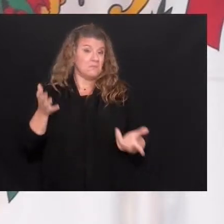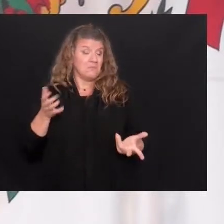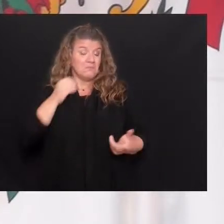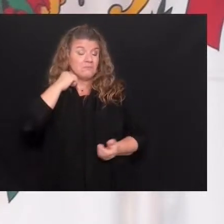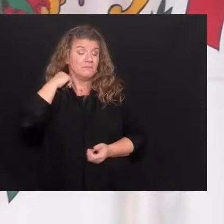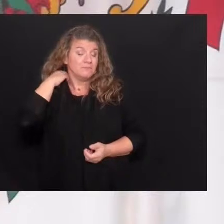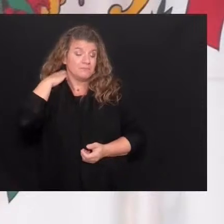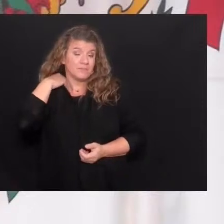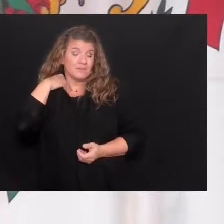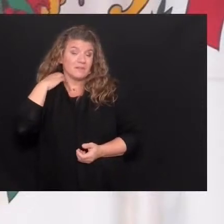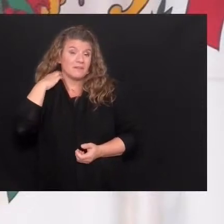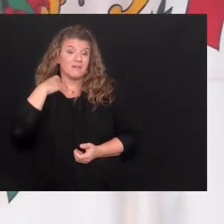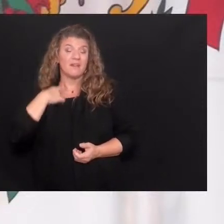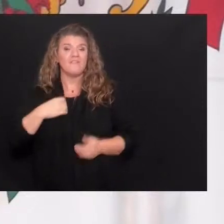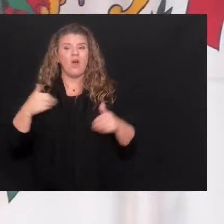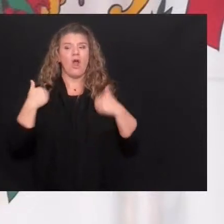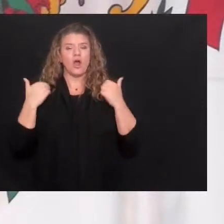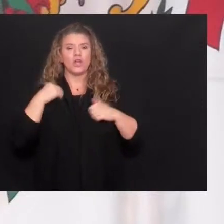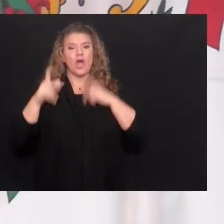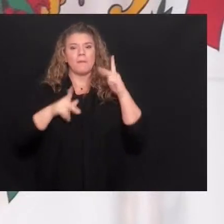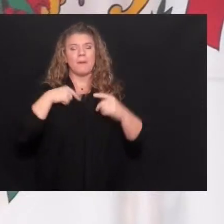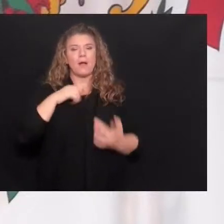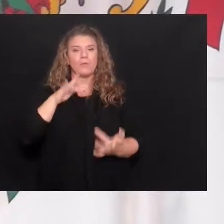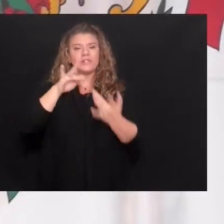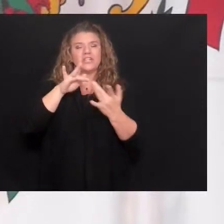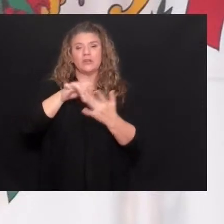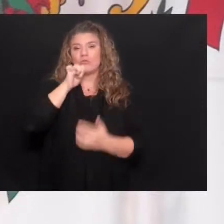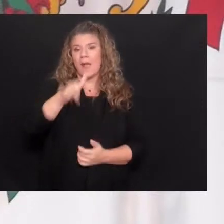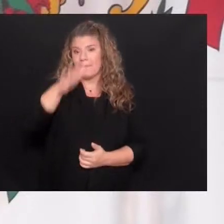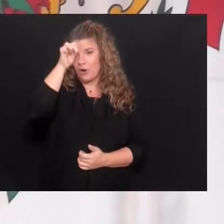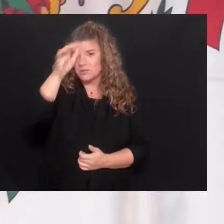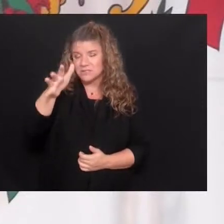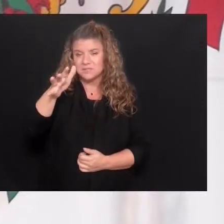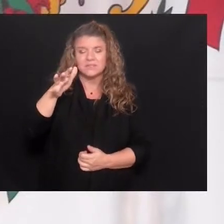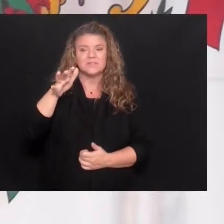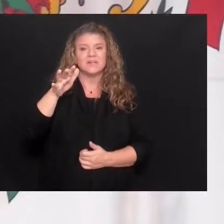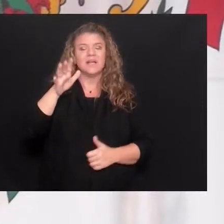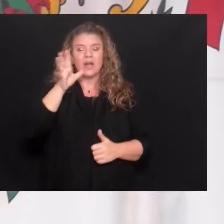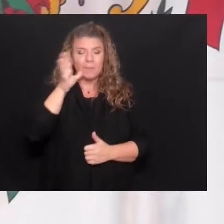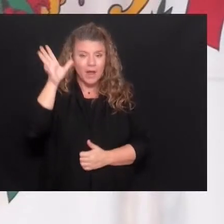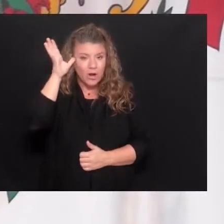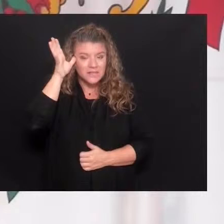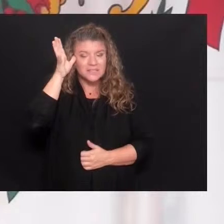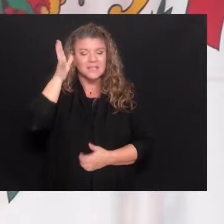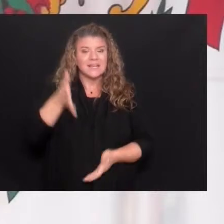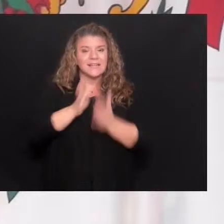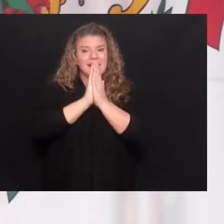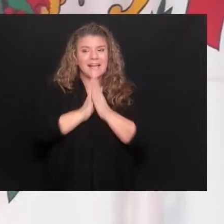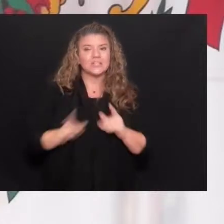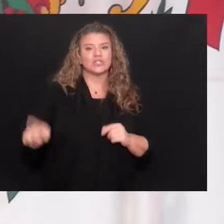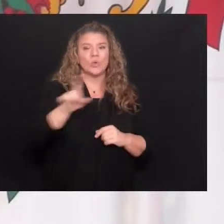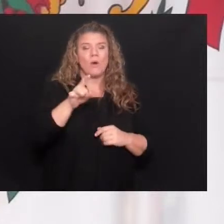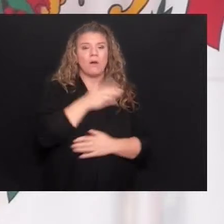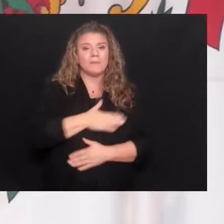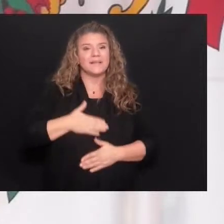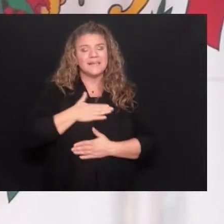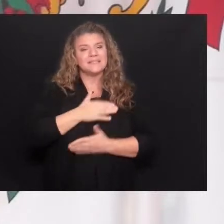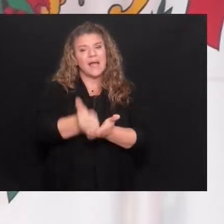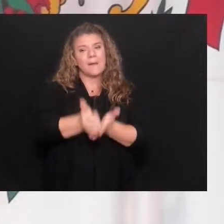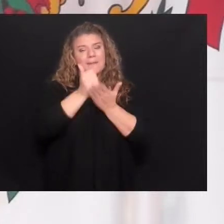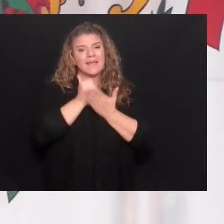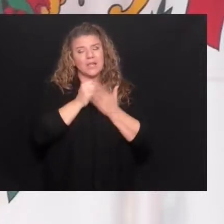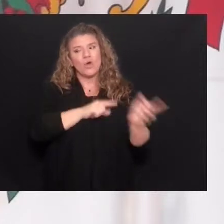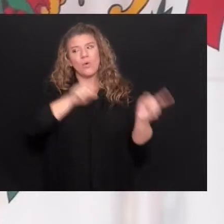standpoint of our young people, I reach out to our grandparents and everything and our parents to ask you to please help me get